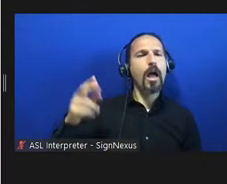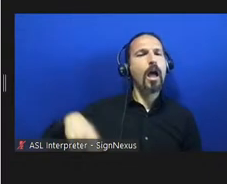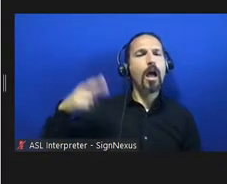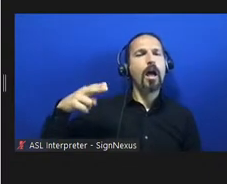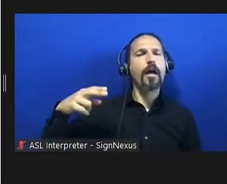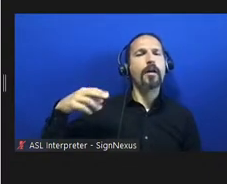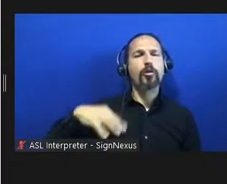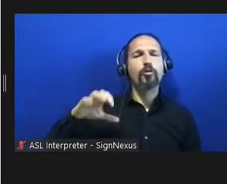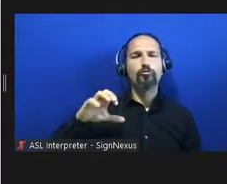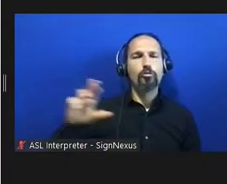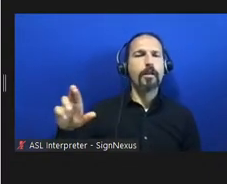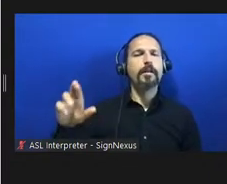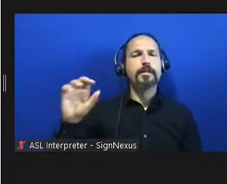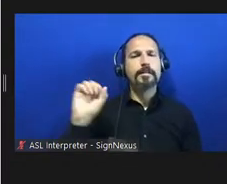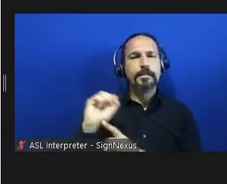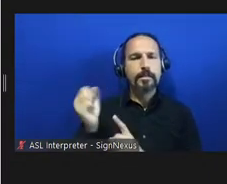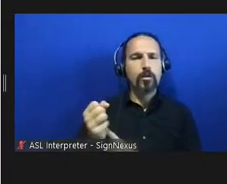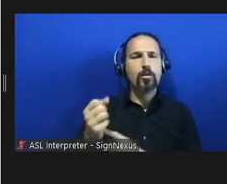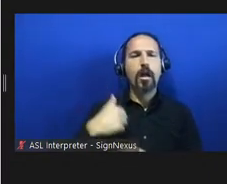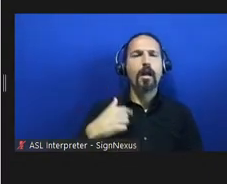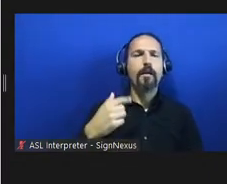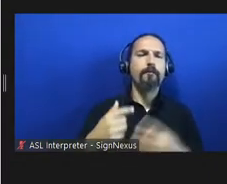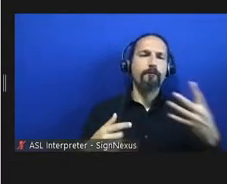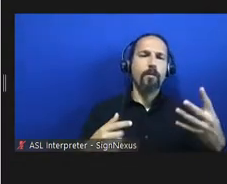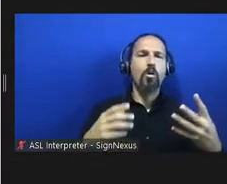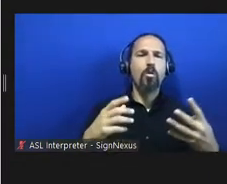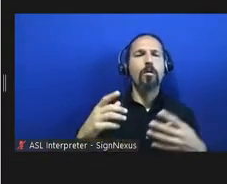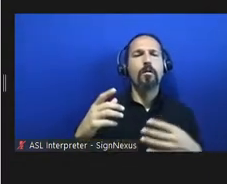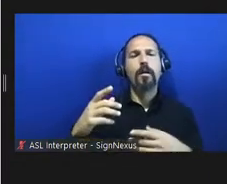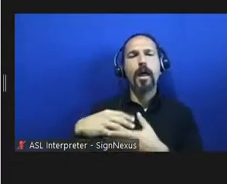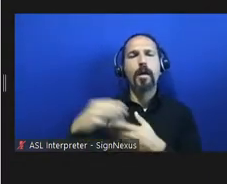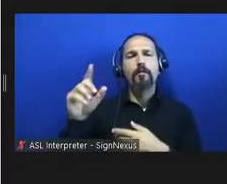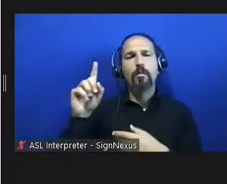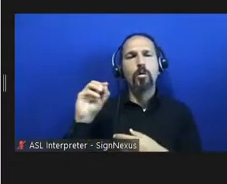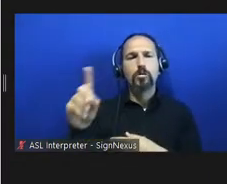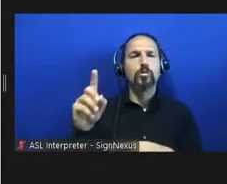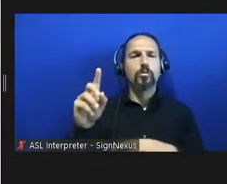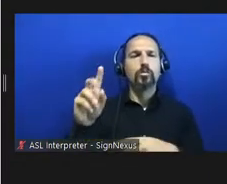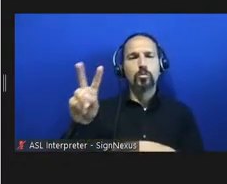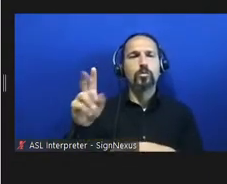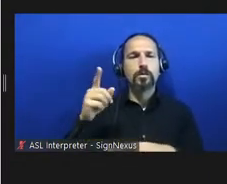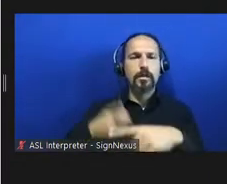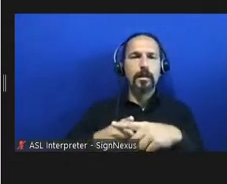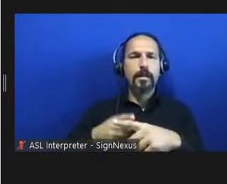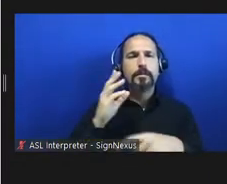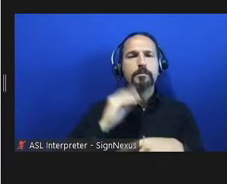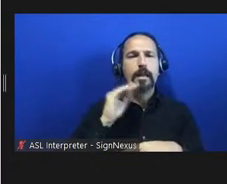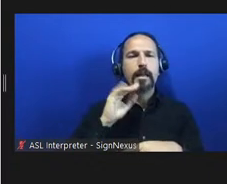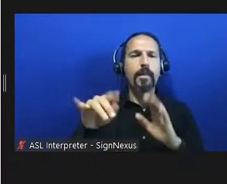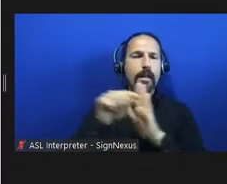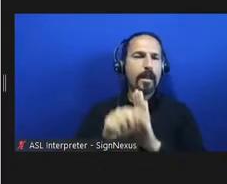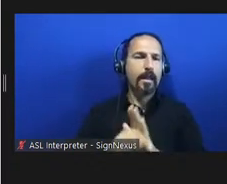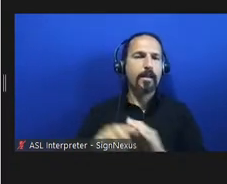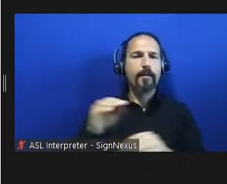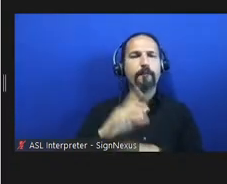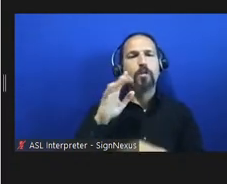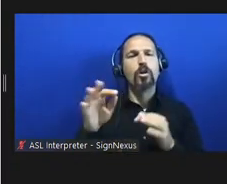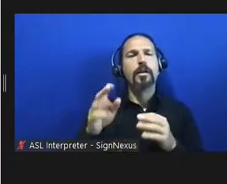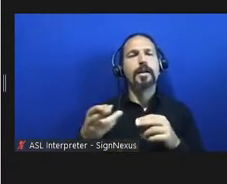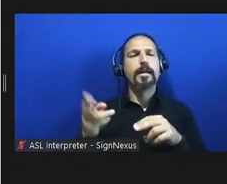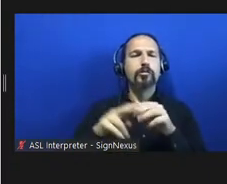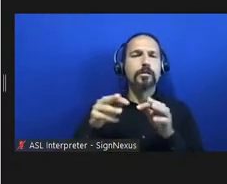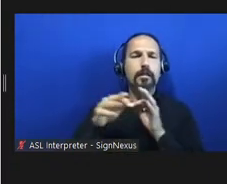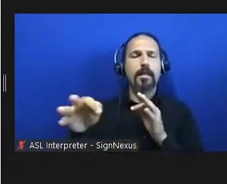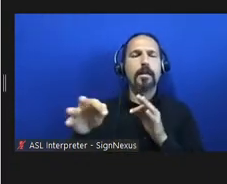scenarios have four out of 102 intersections that experienced adverse effects in the modeling in the form of increased delay at certain